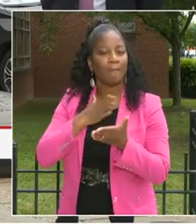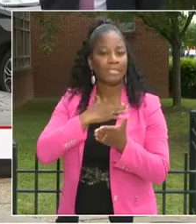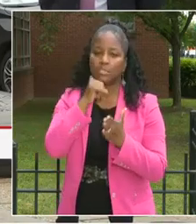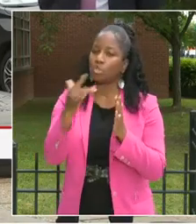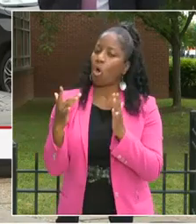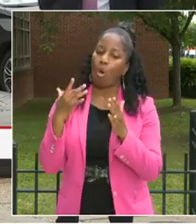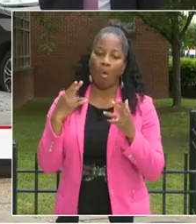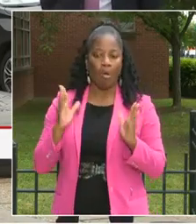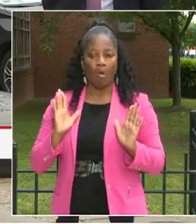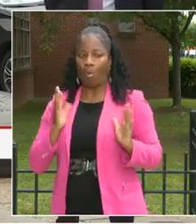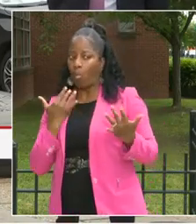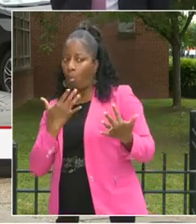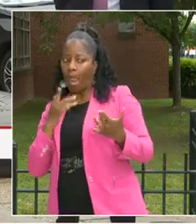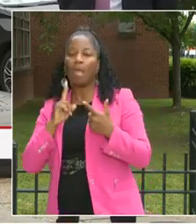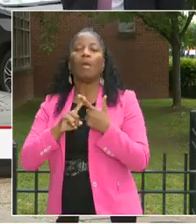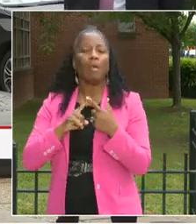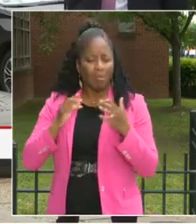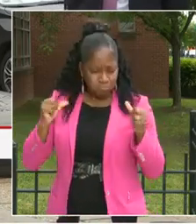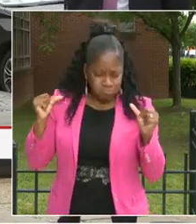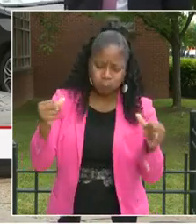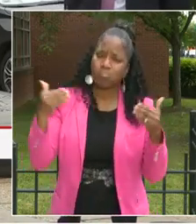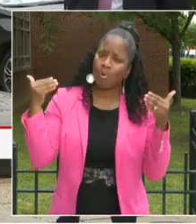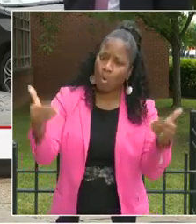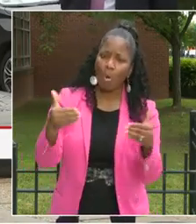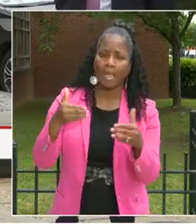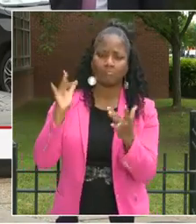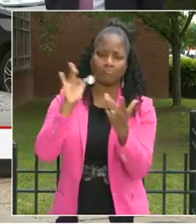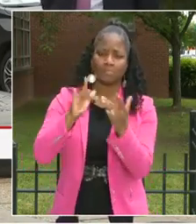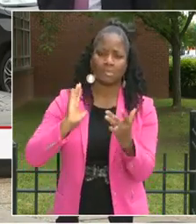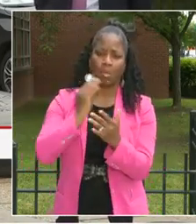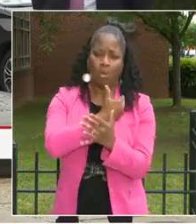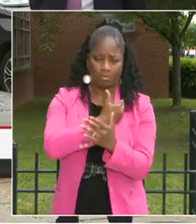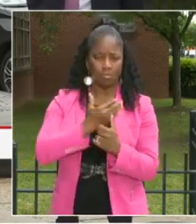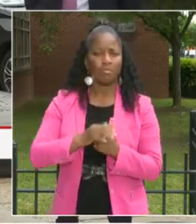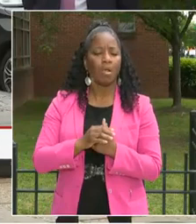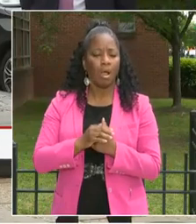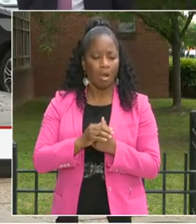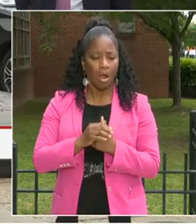contact our Command Information Center at